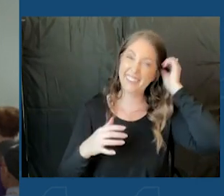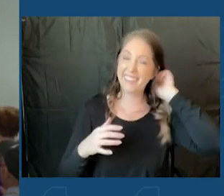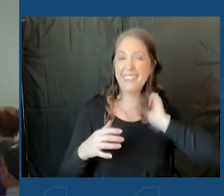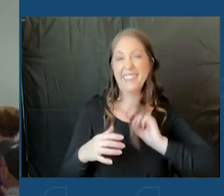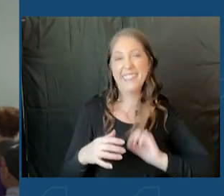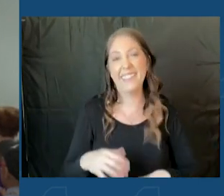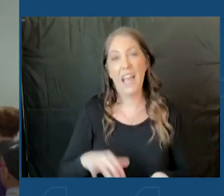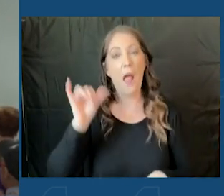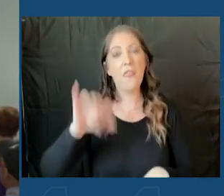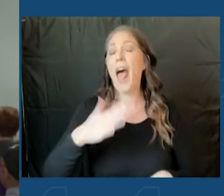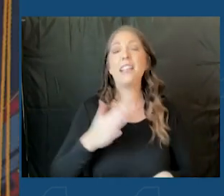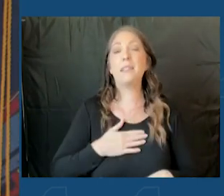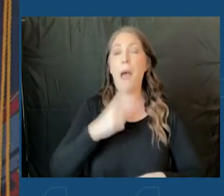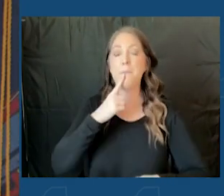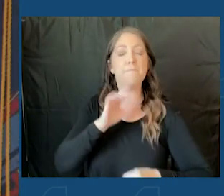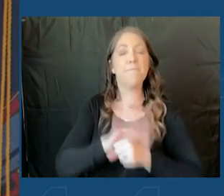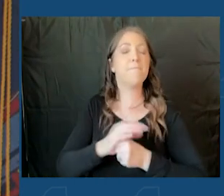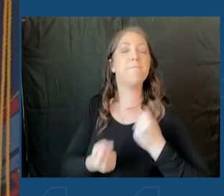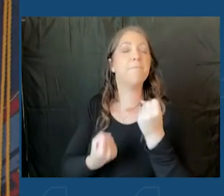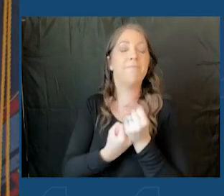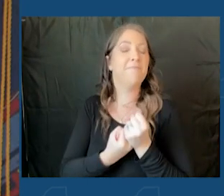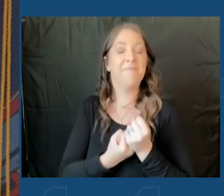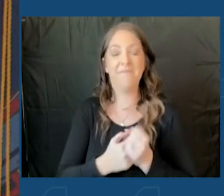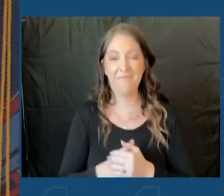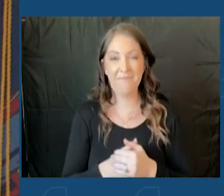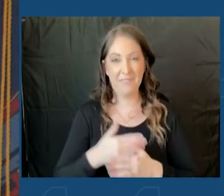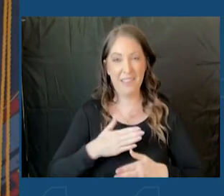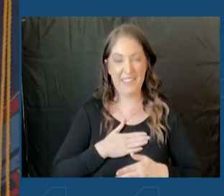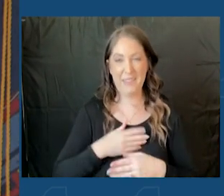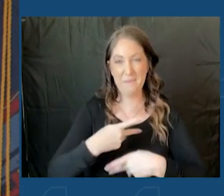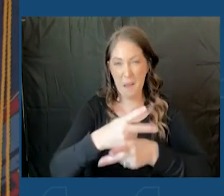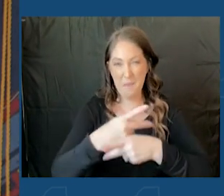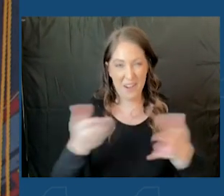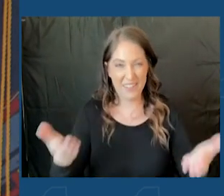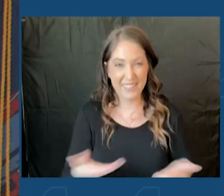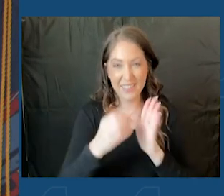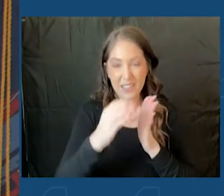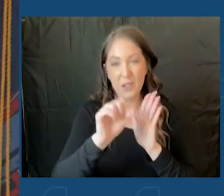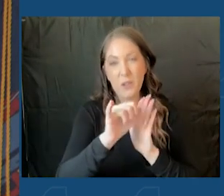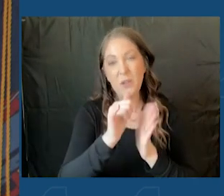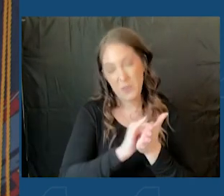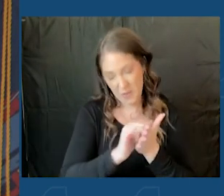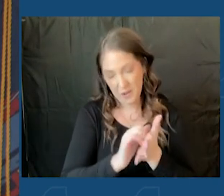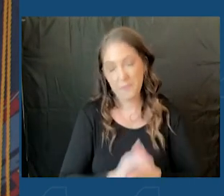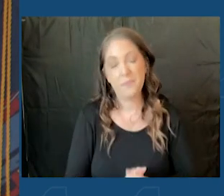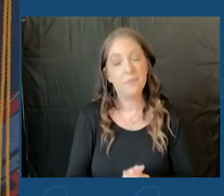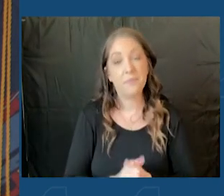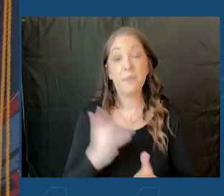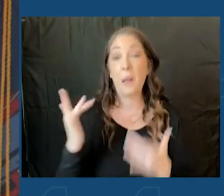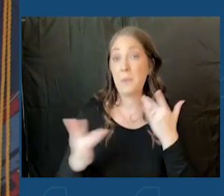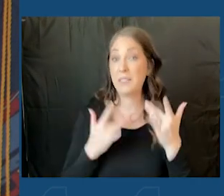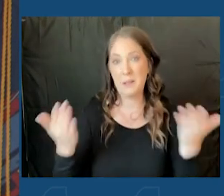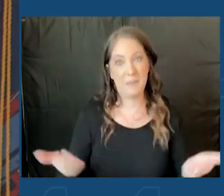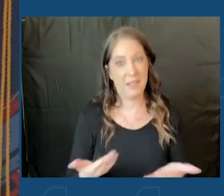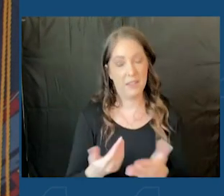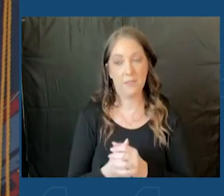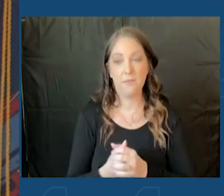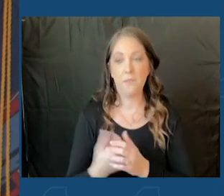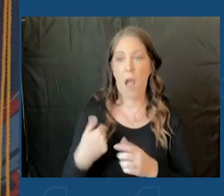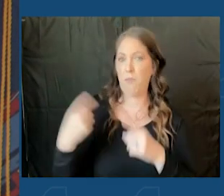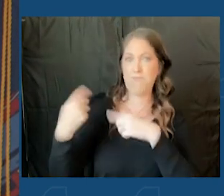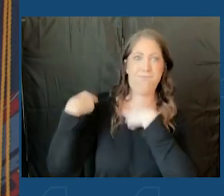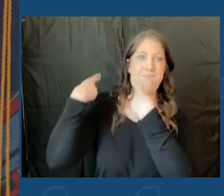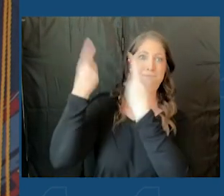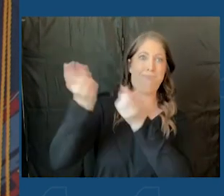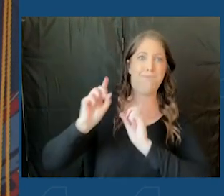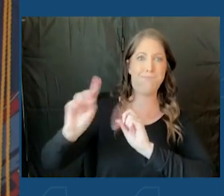that is my loyalty to my products here in the state of New York. So we're really excited to be here. This fair was also, I've always gone to fairs. I